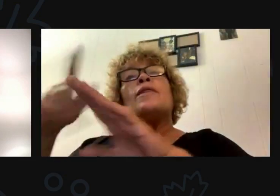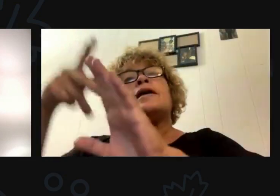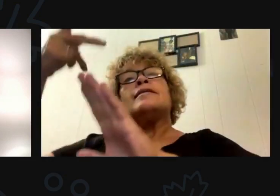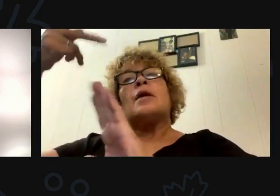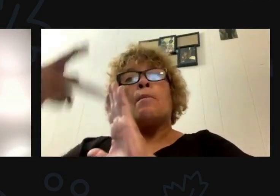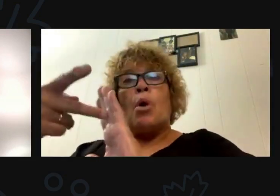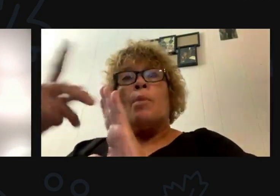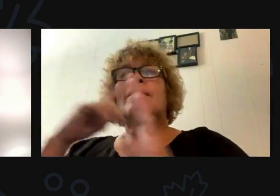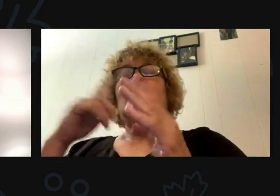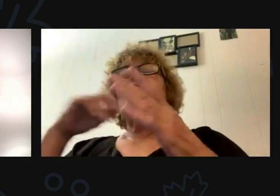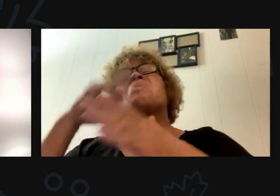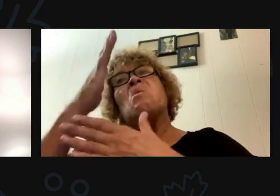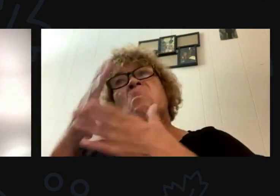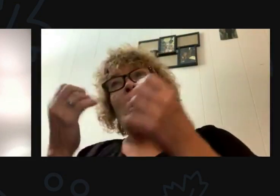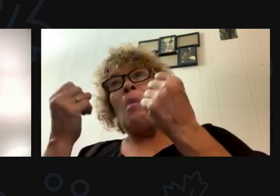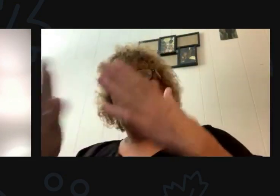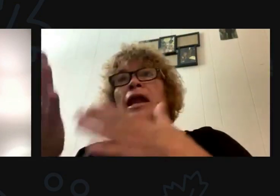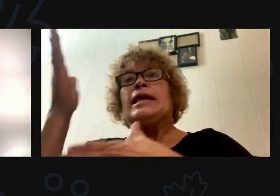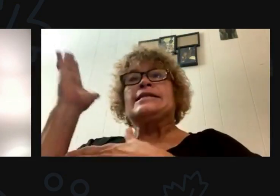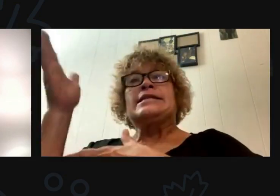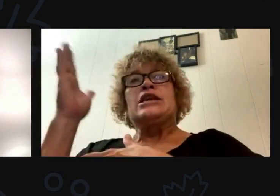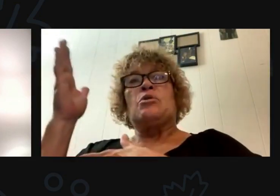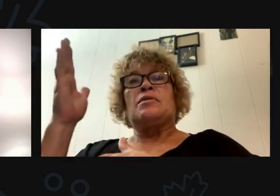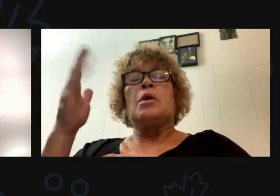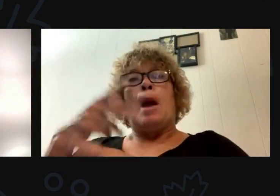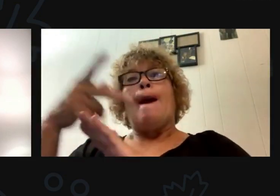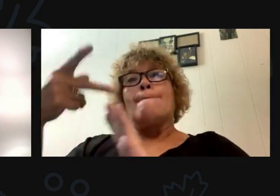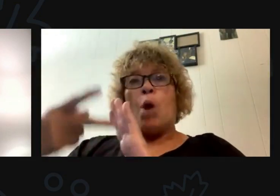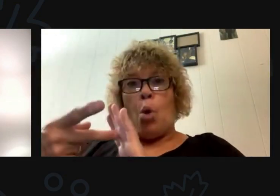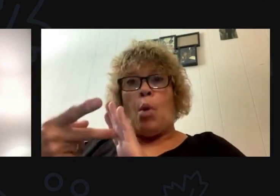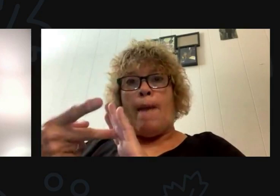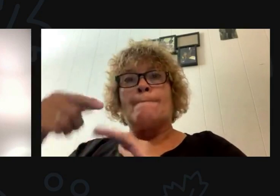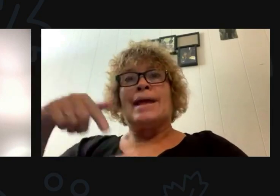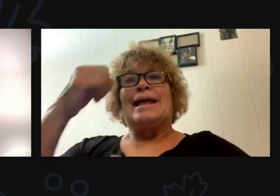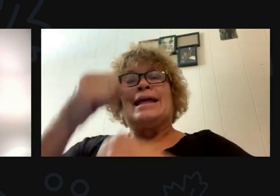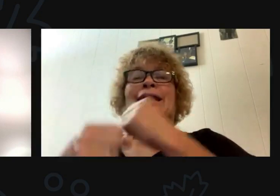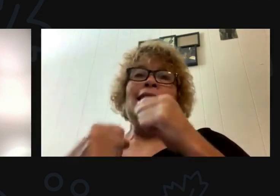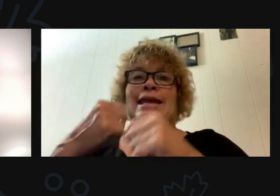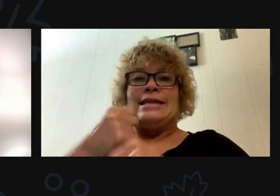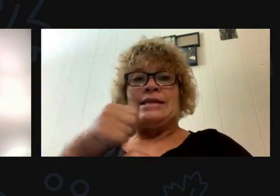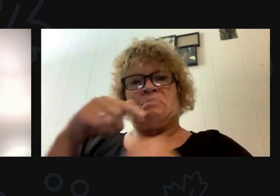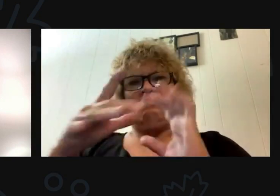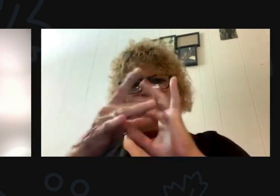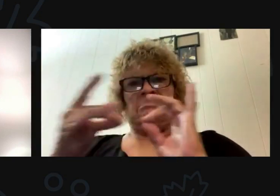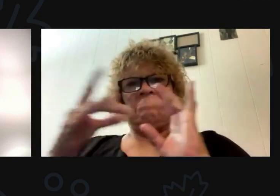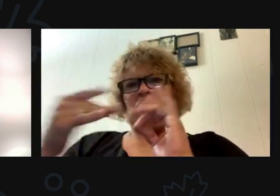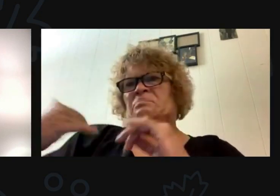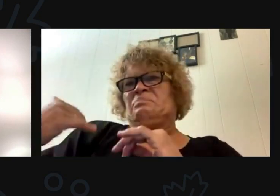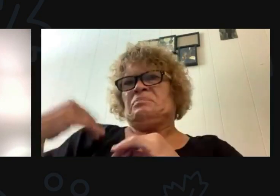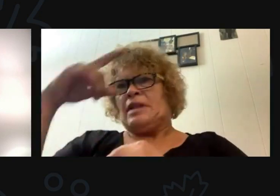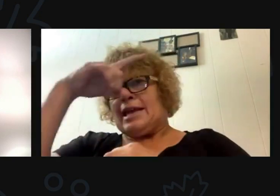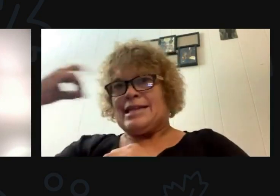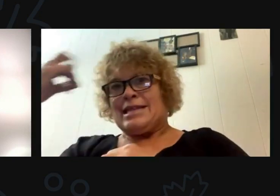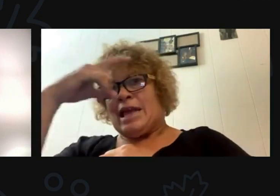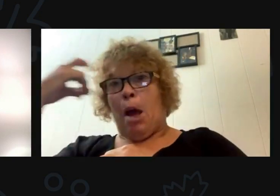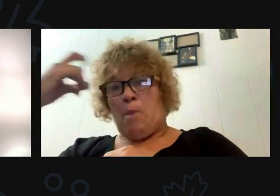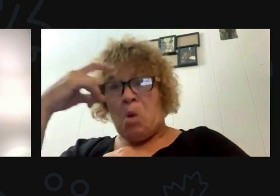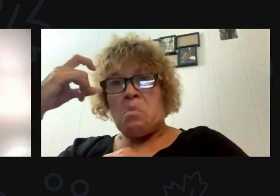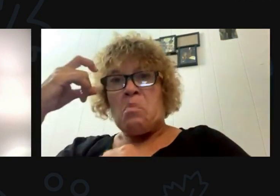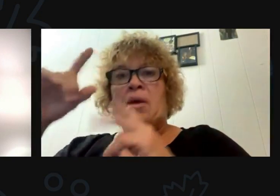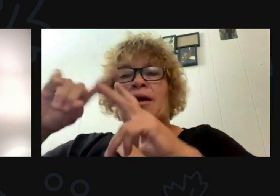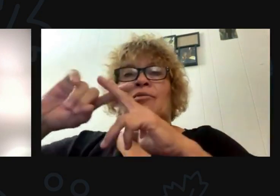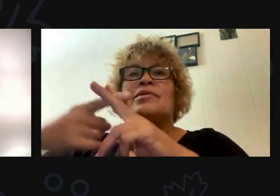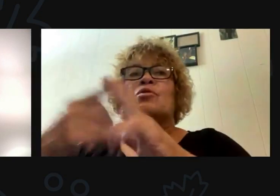part of many programs and a special speaker series. This series began earlier this summer when we opened up a